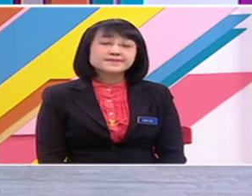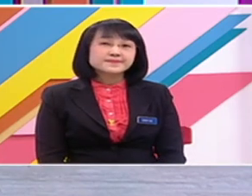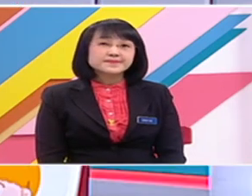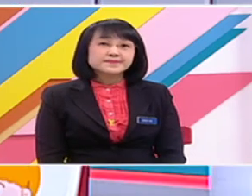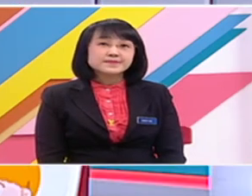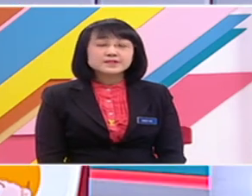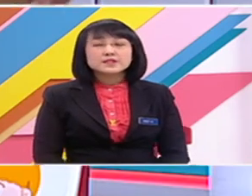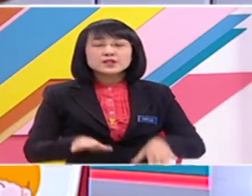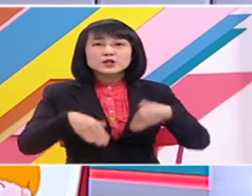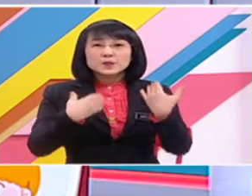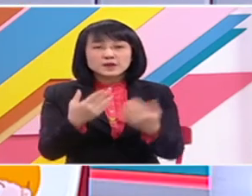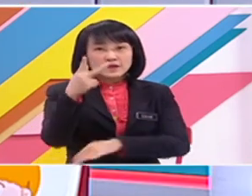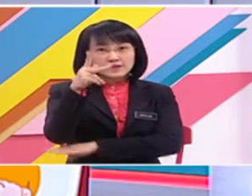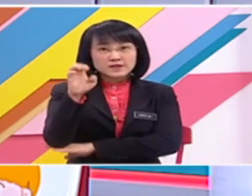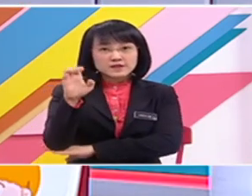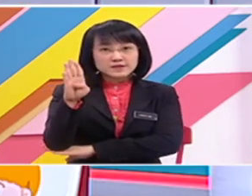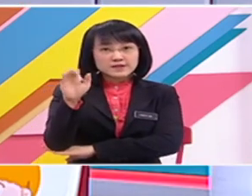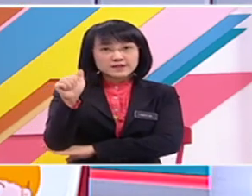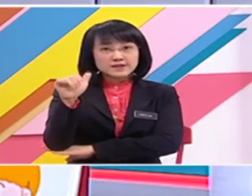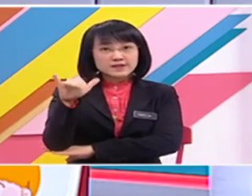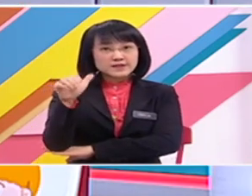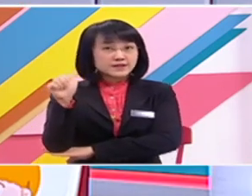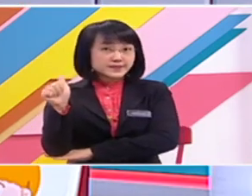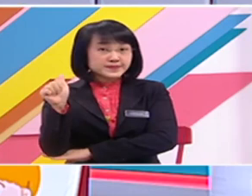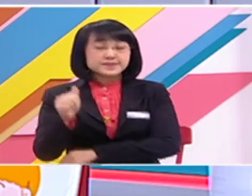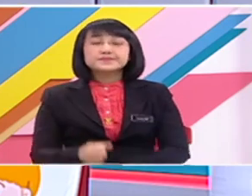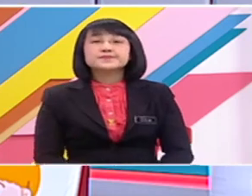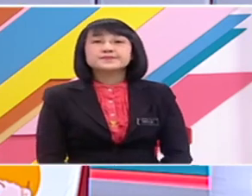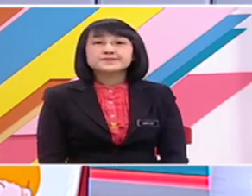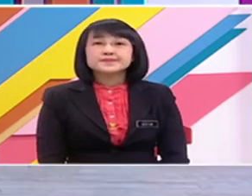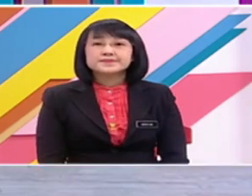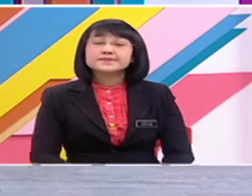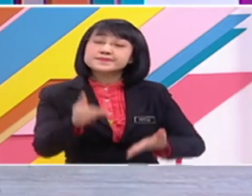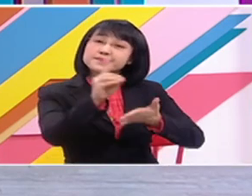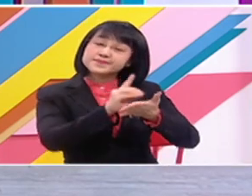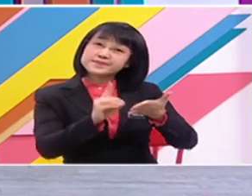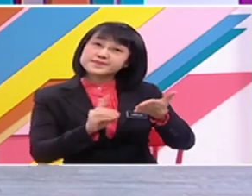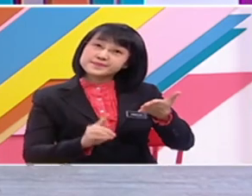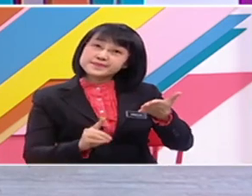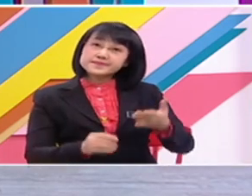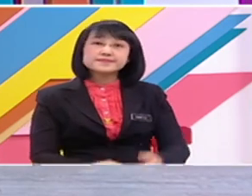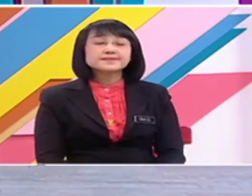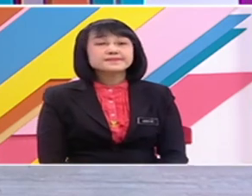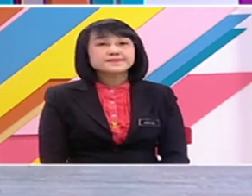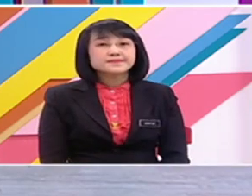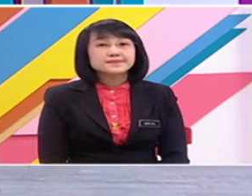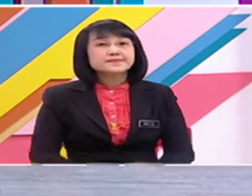the kebaya? Is that also a blouse and a skirt? Yeah, it's just a design, but